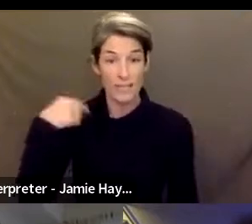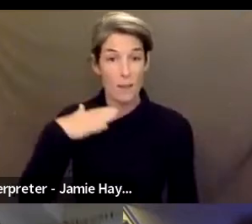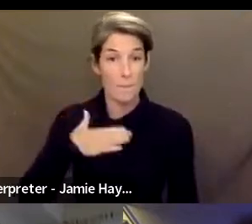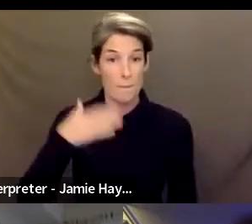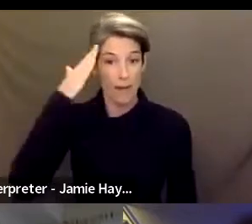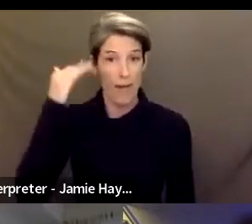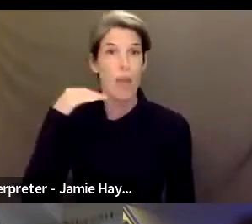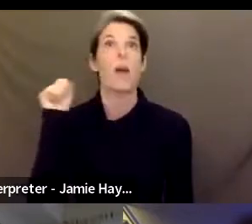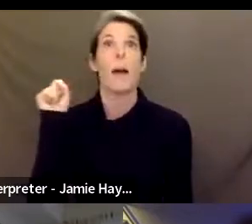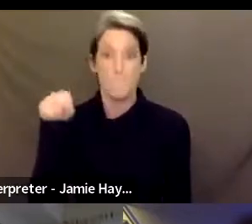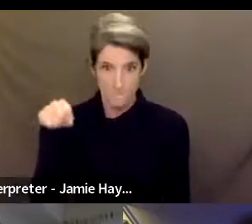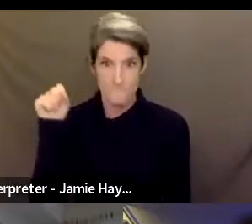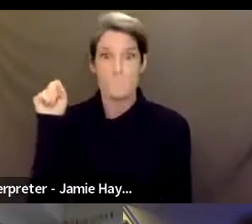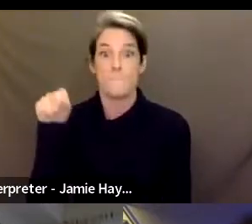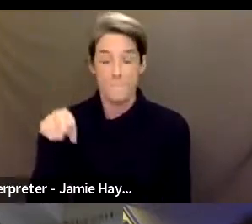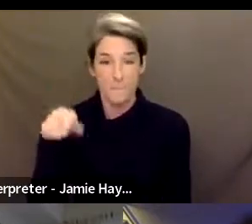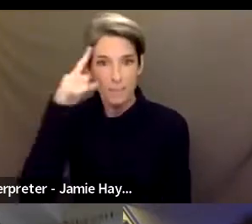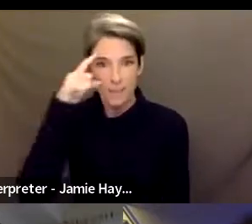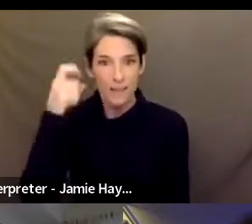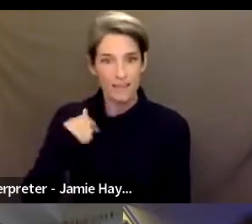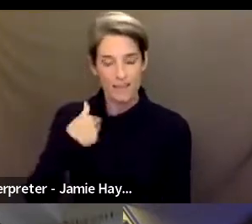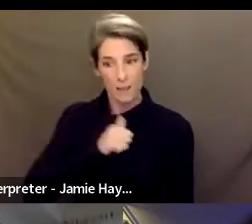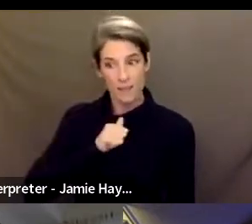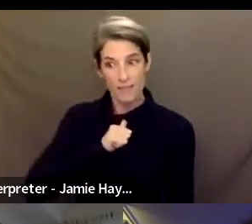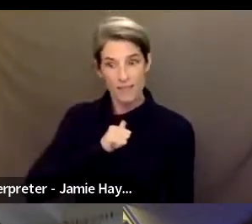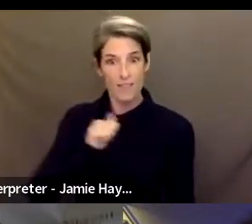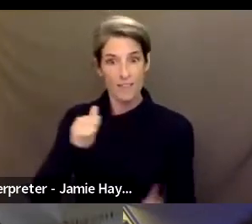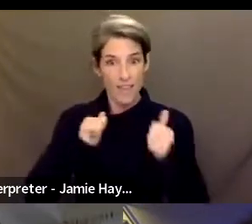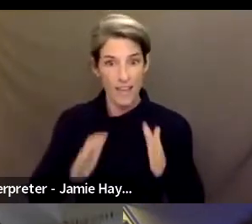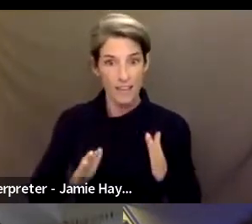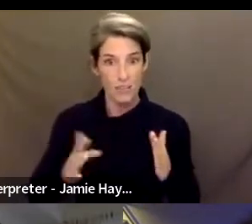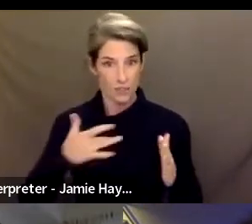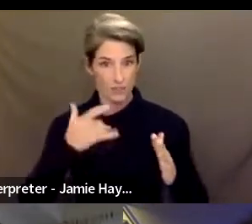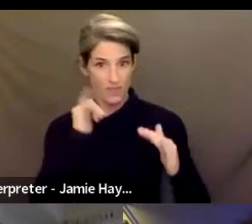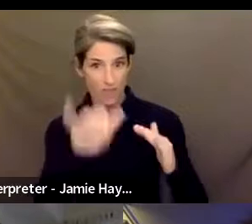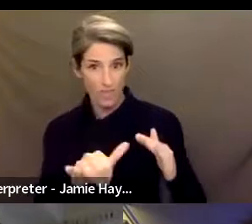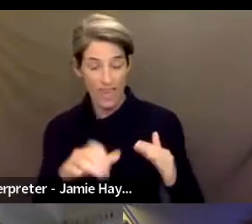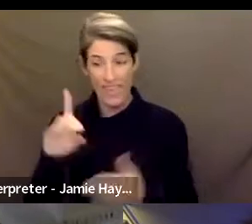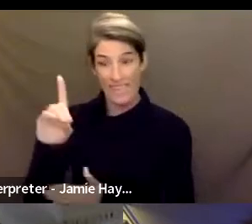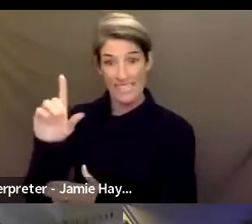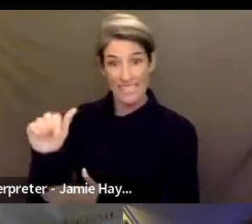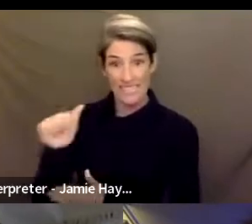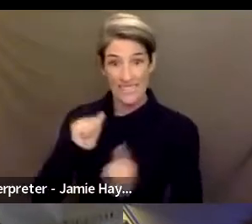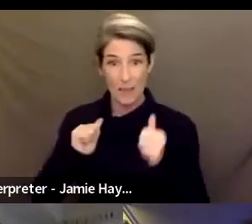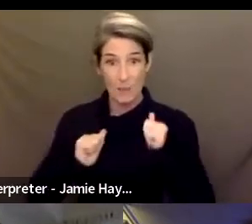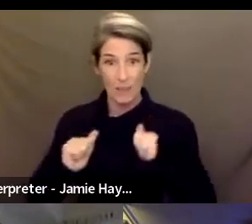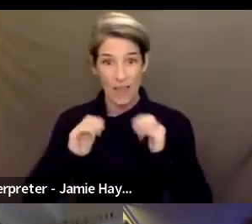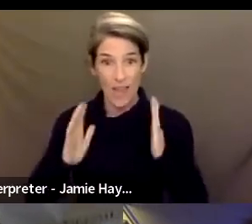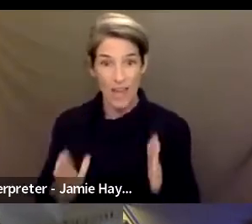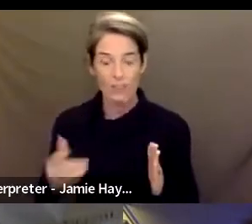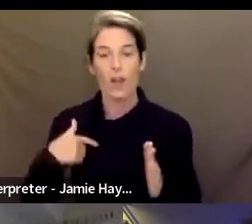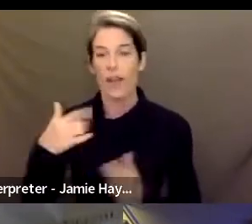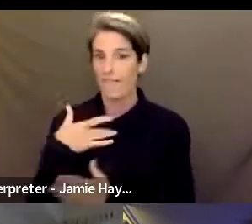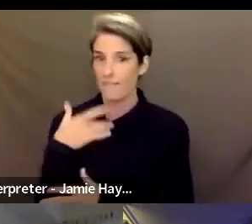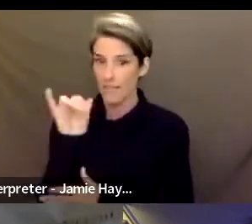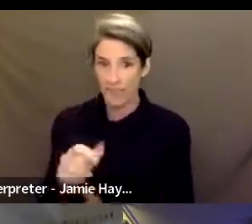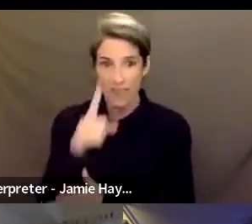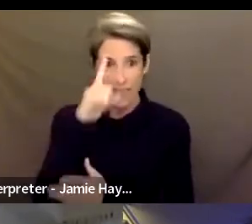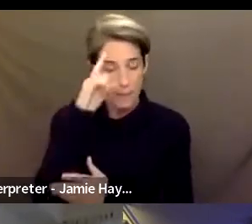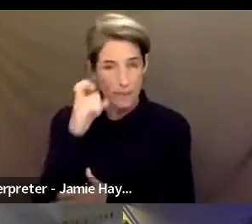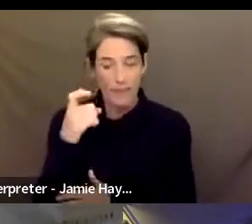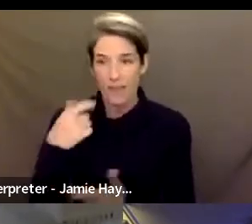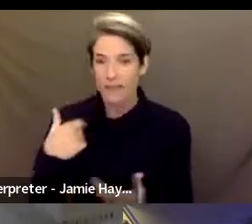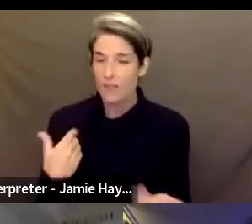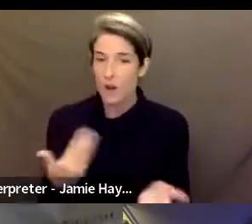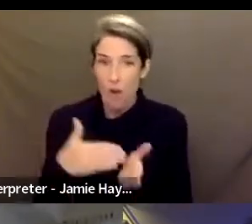as an actor, I feel that. And also as a disabled actor, I feel that, how many times I've had to retype my scripts because they weren't in